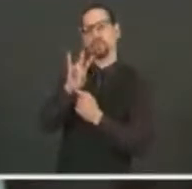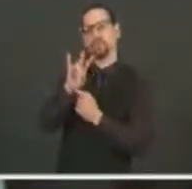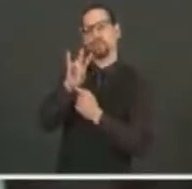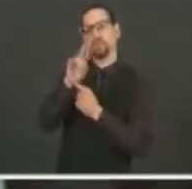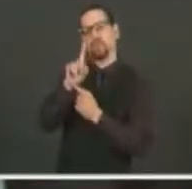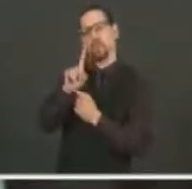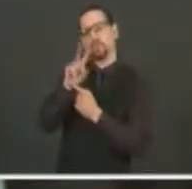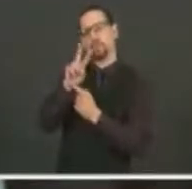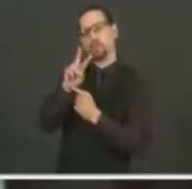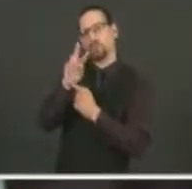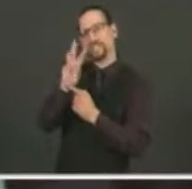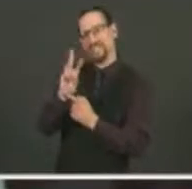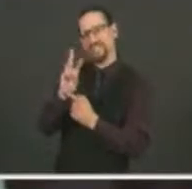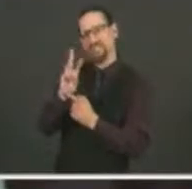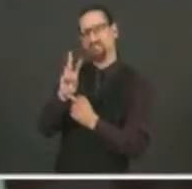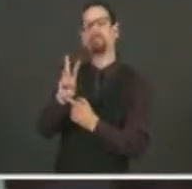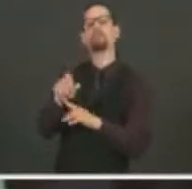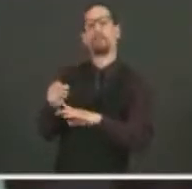27126.